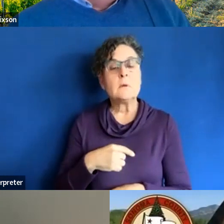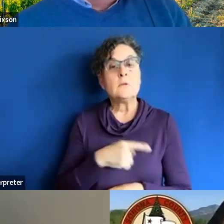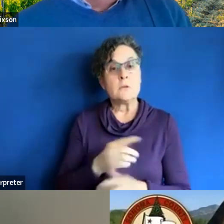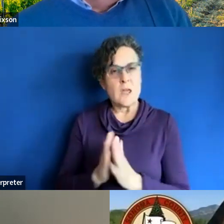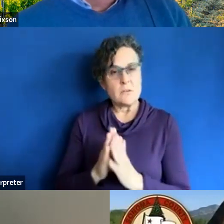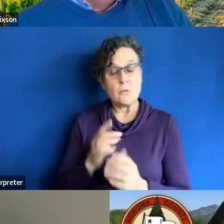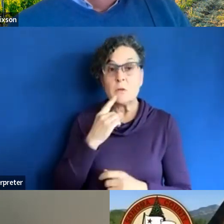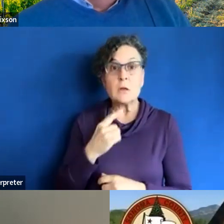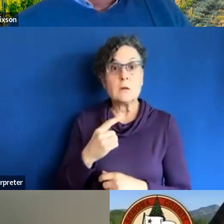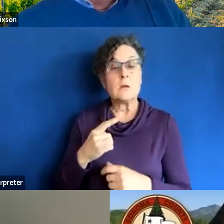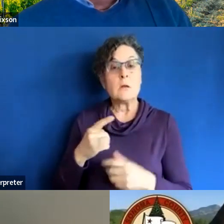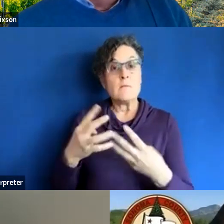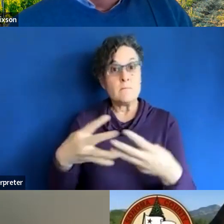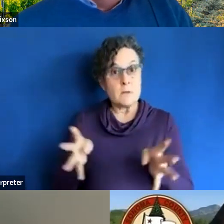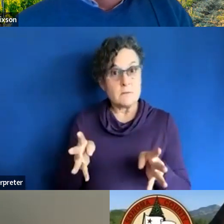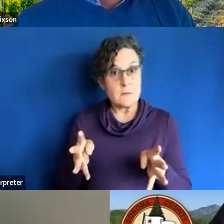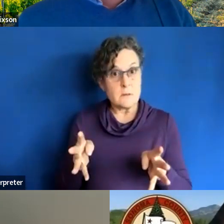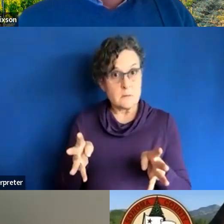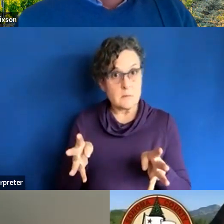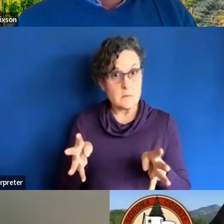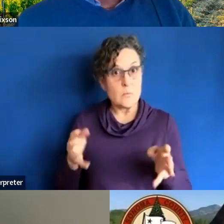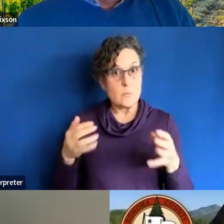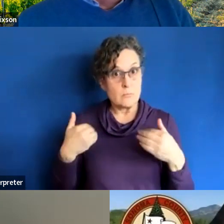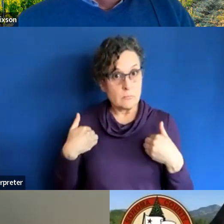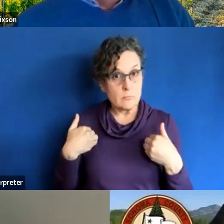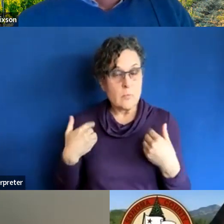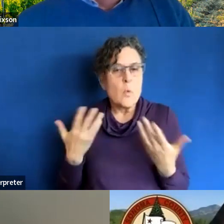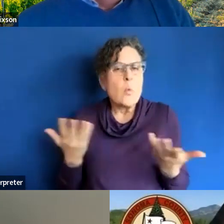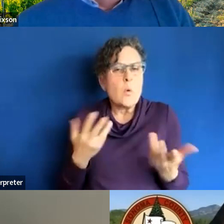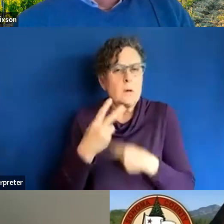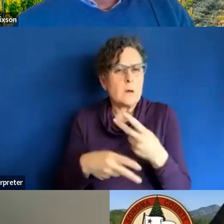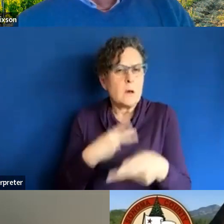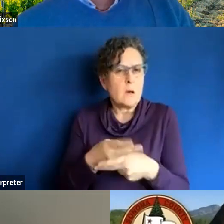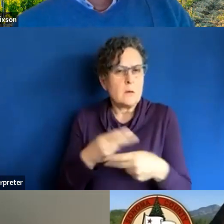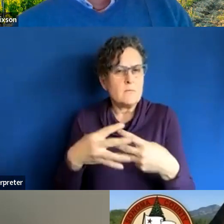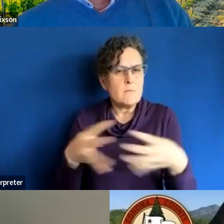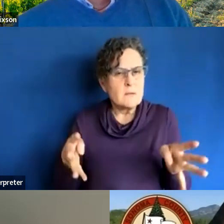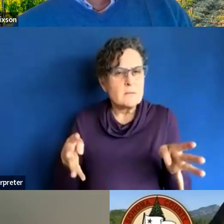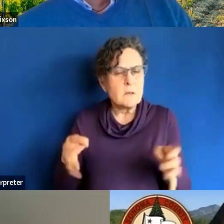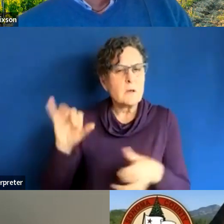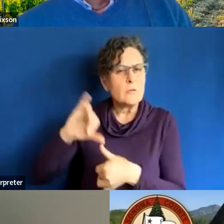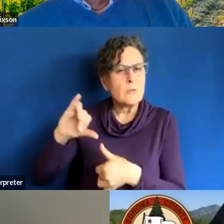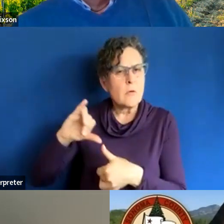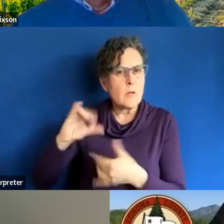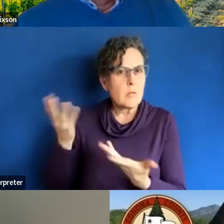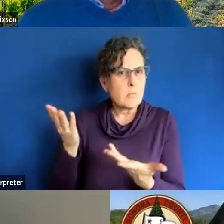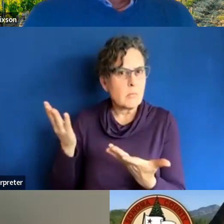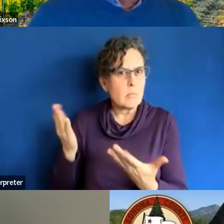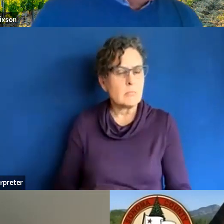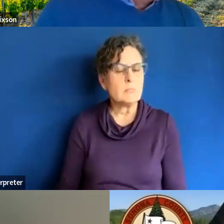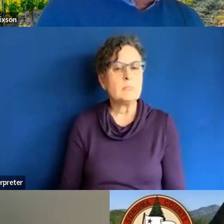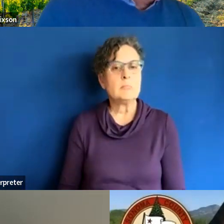that fencing will be constructed. What kind and how tall? Let's start with